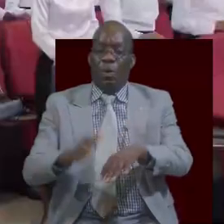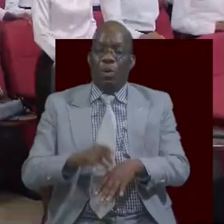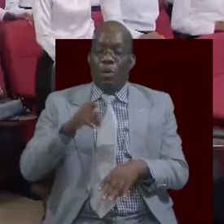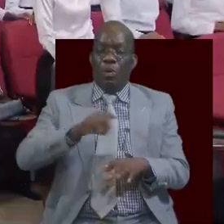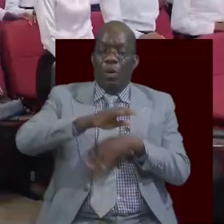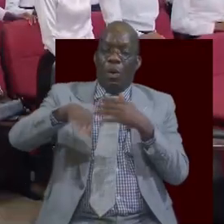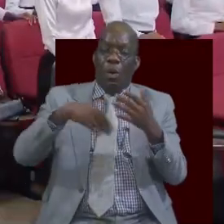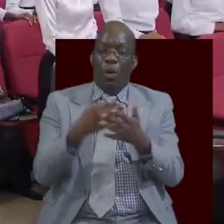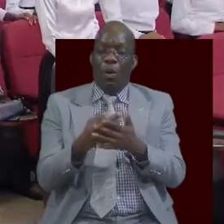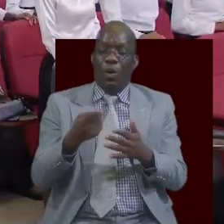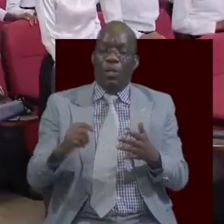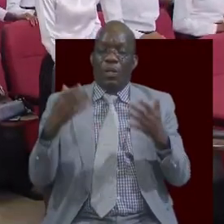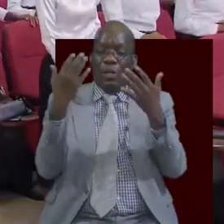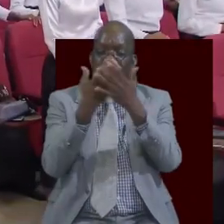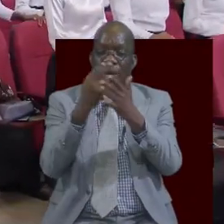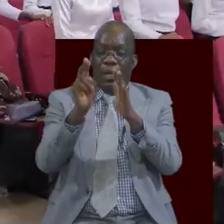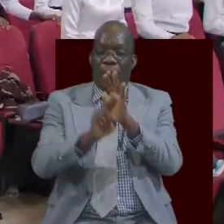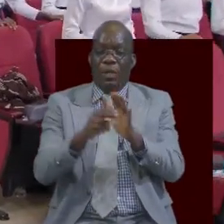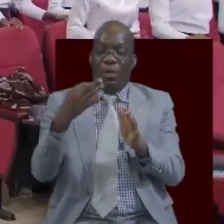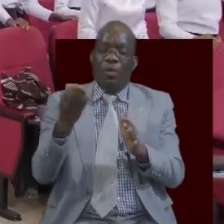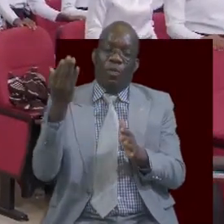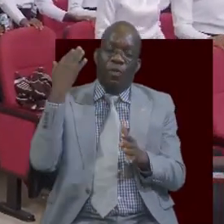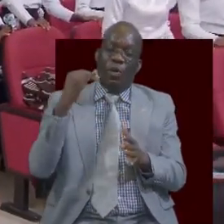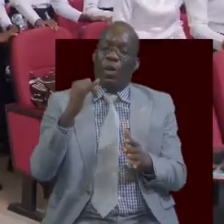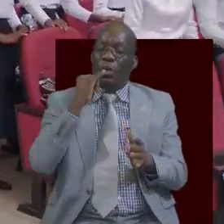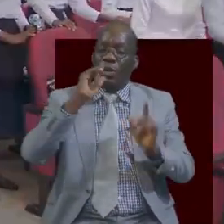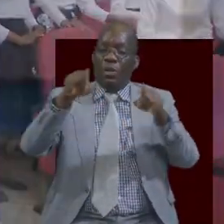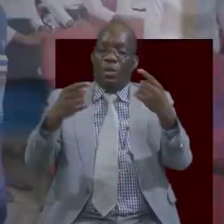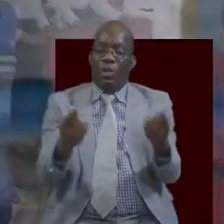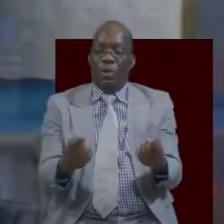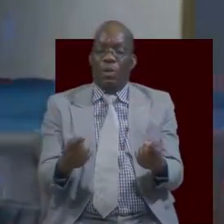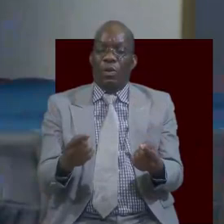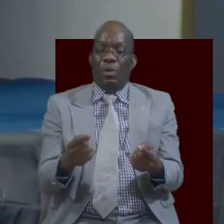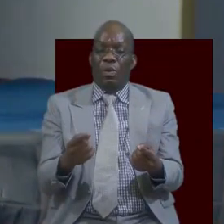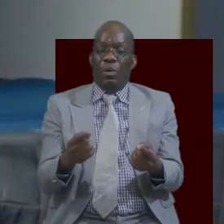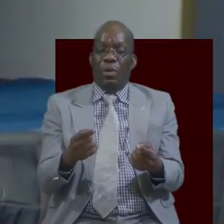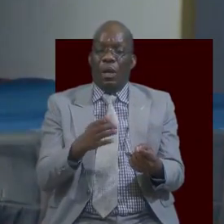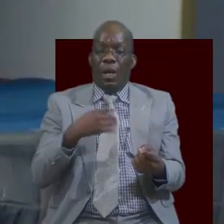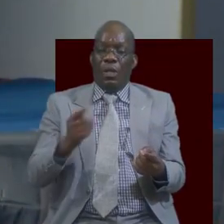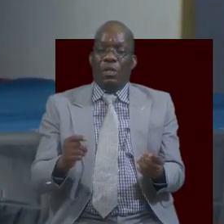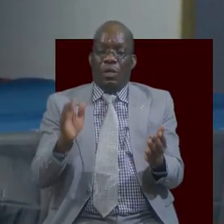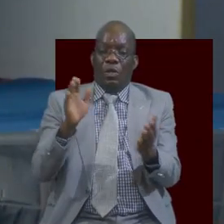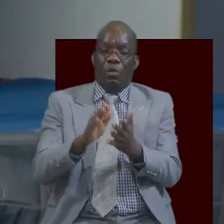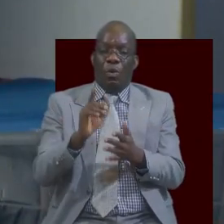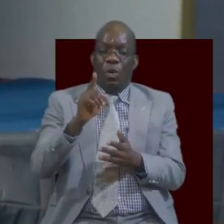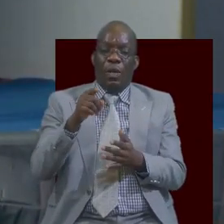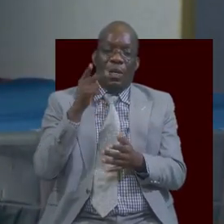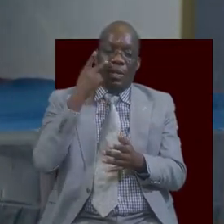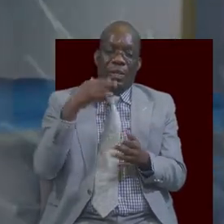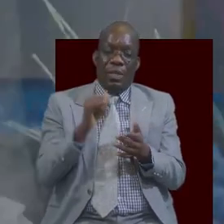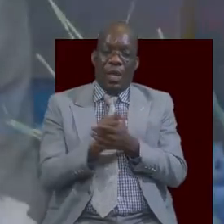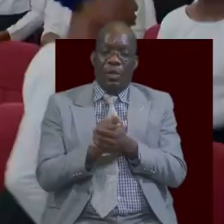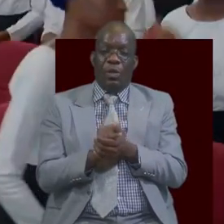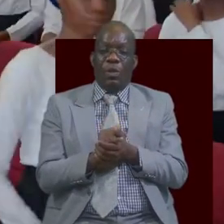the past, everything is gone. And a small one. Look at that, my boy there,